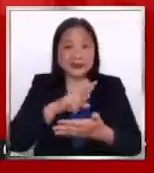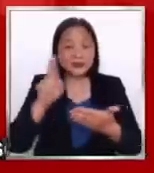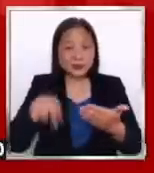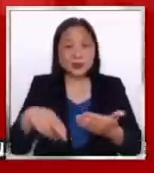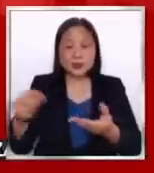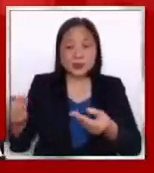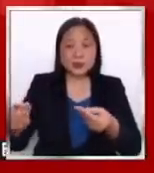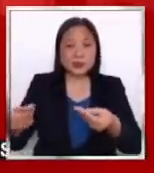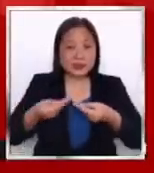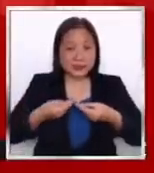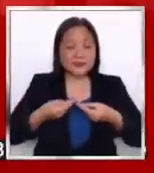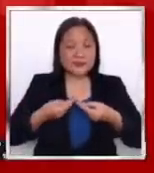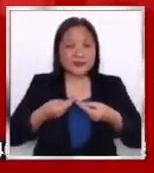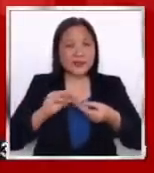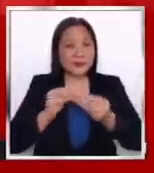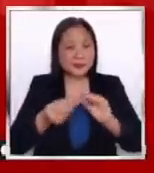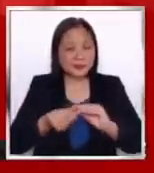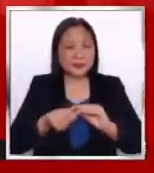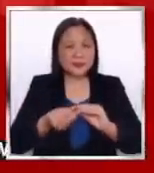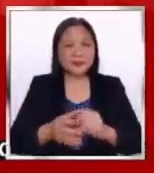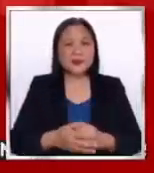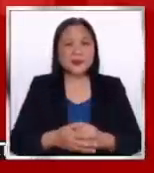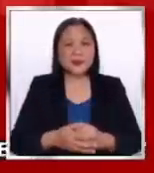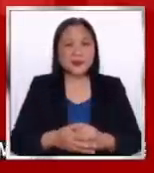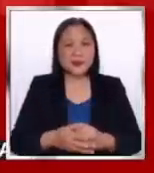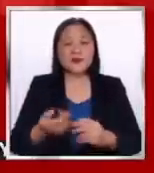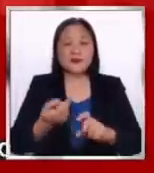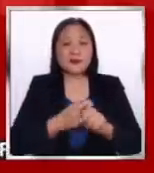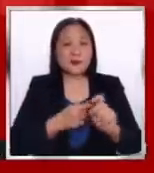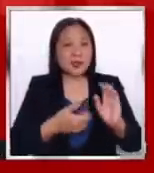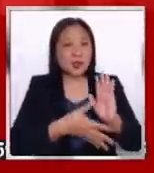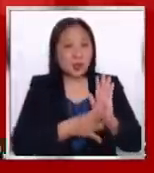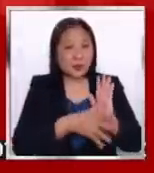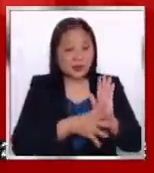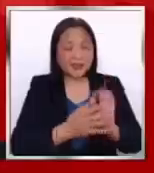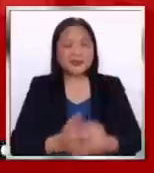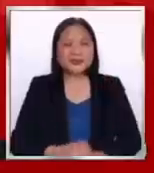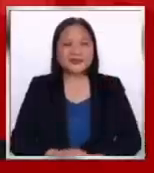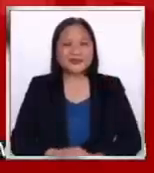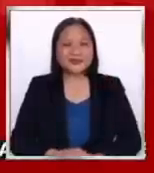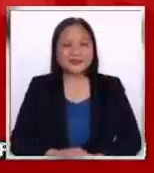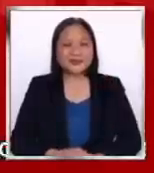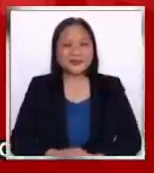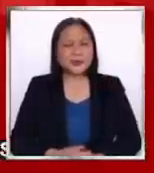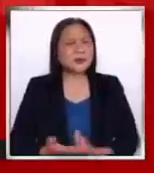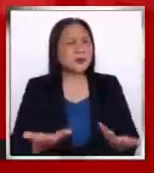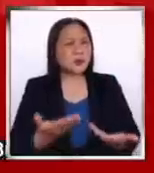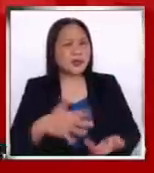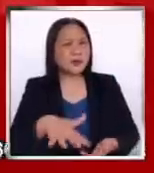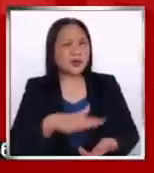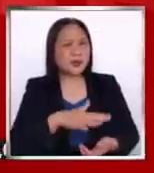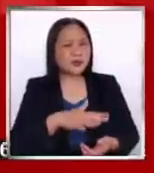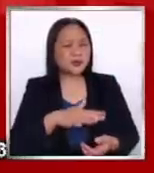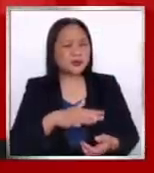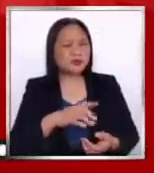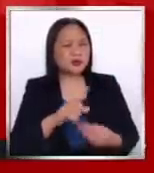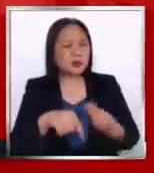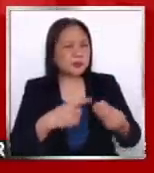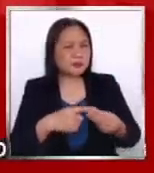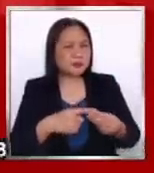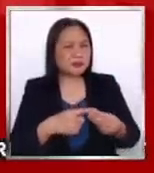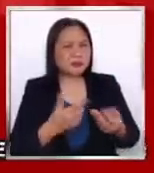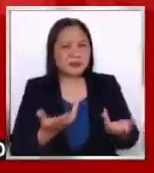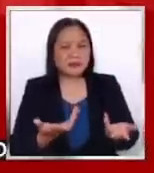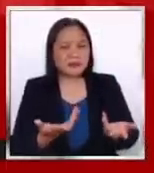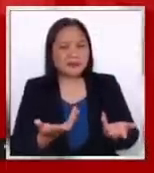the transparency server of the Commission on Election. Mm-hmm. But what about those who are na hindi